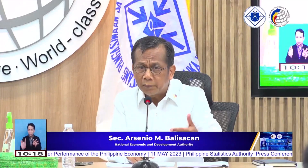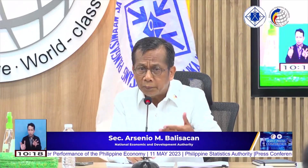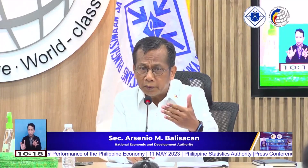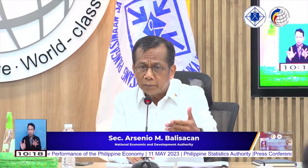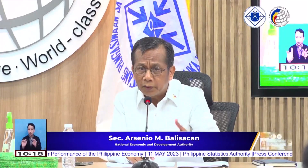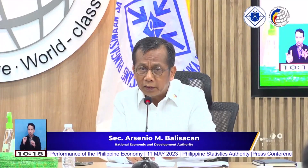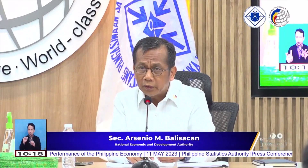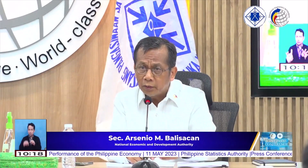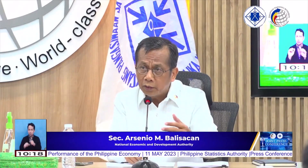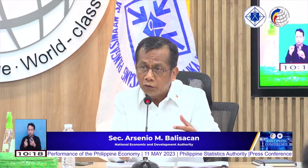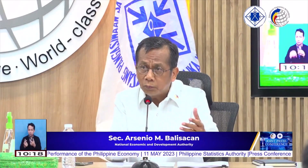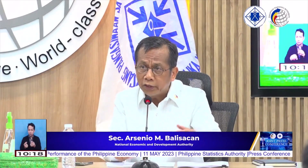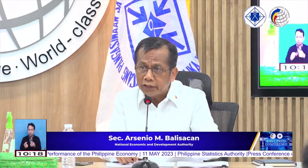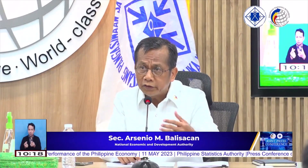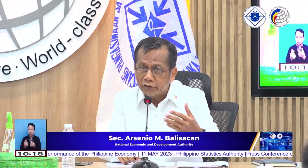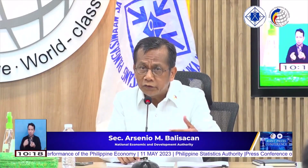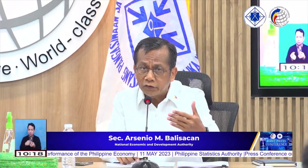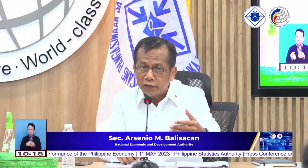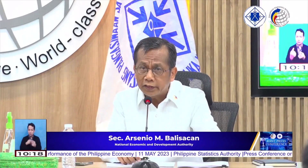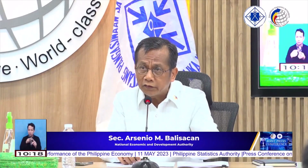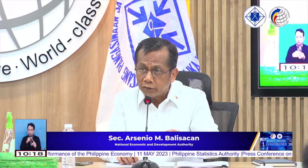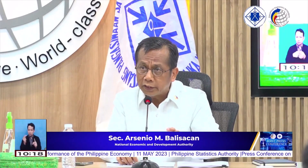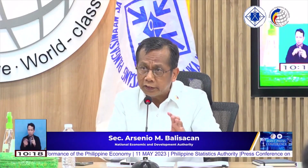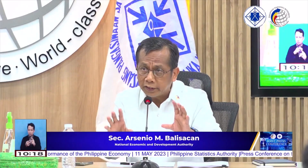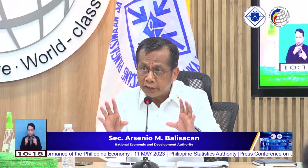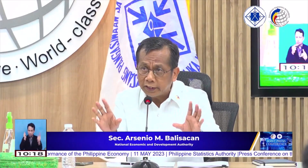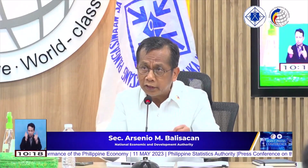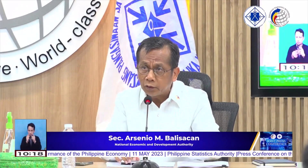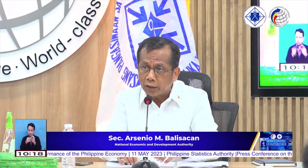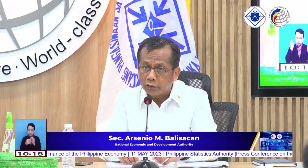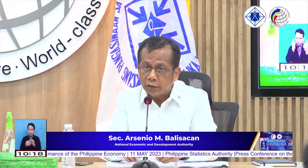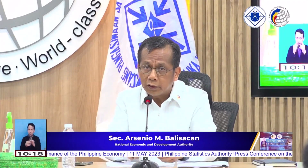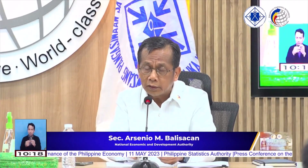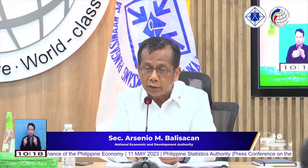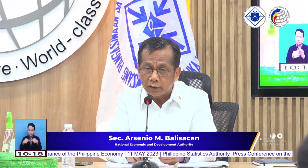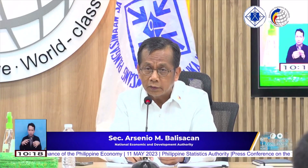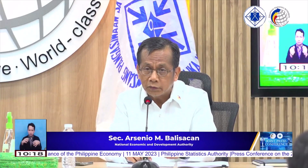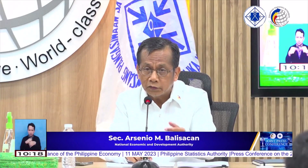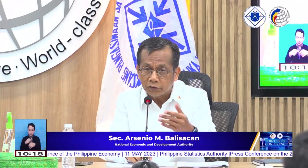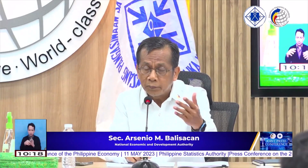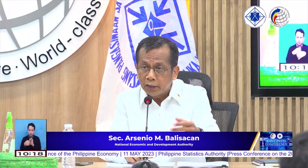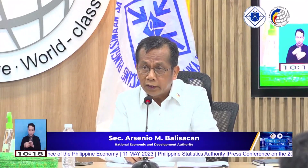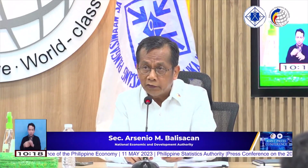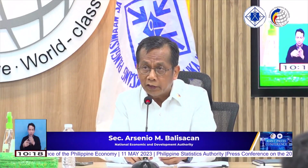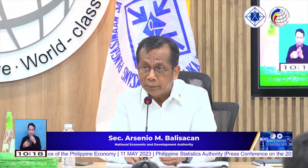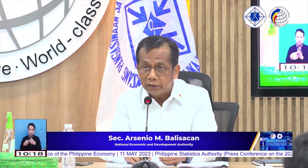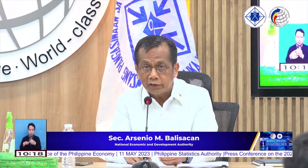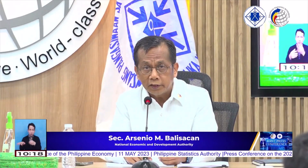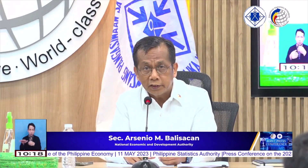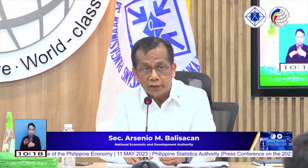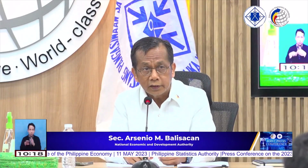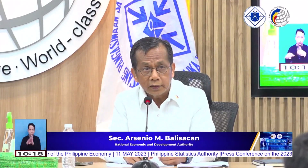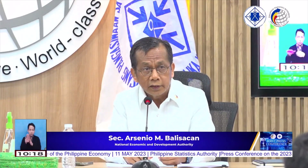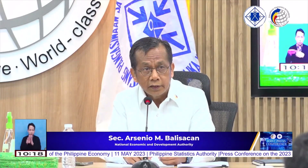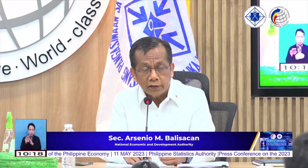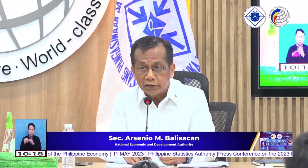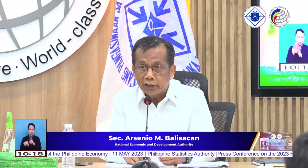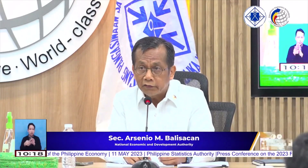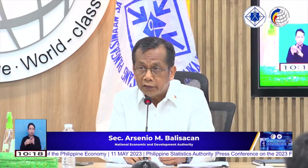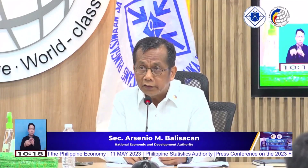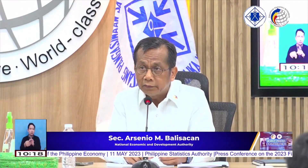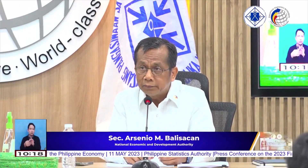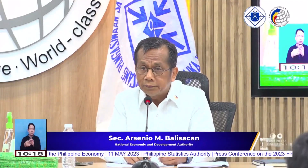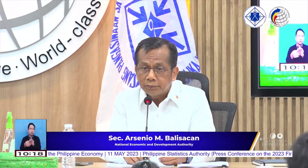2024 to 2028. Those projections, those targets already take into account those developments in the external